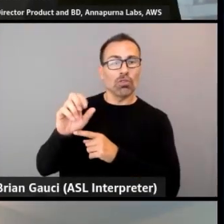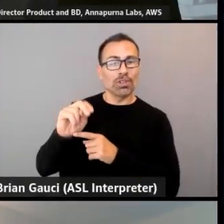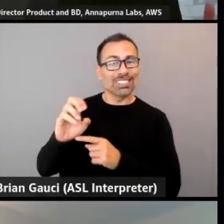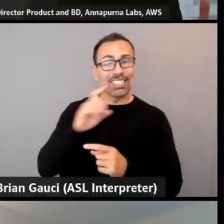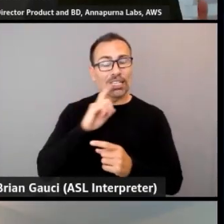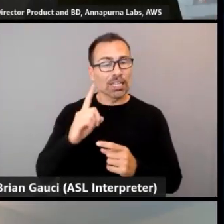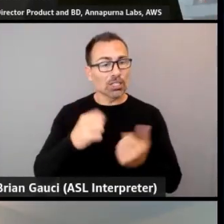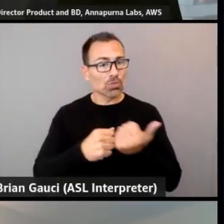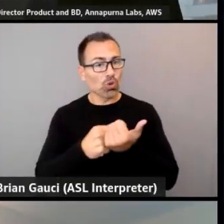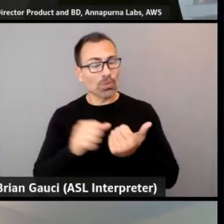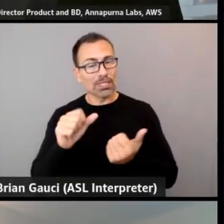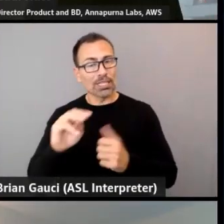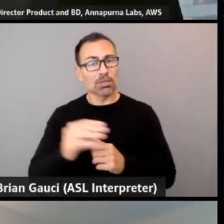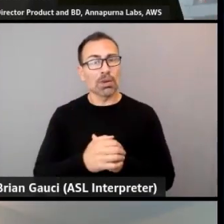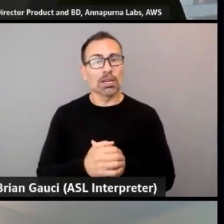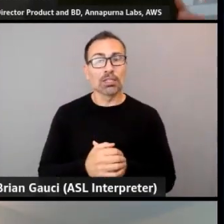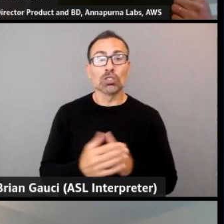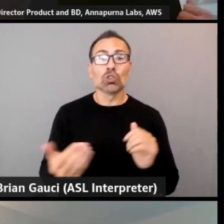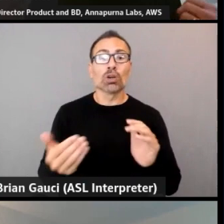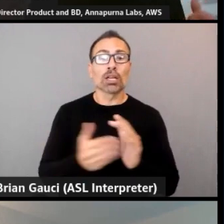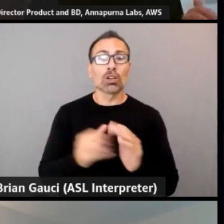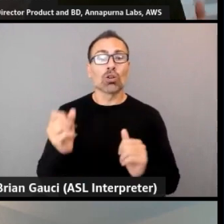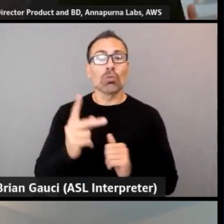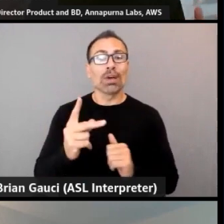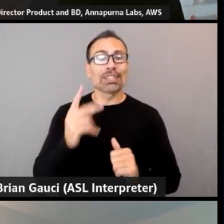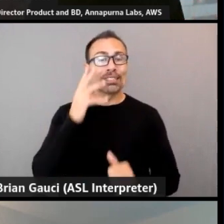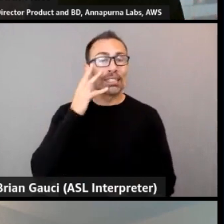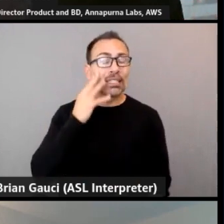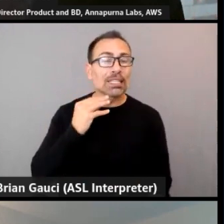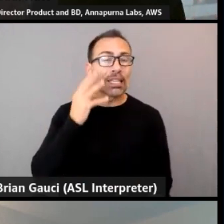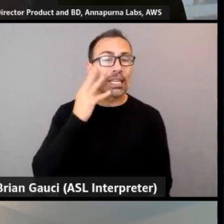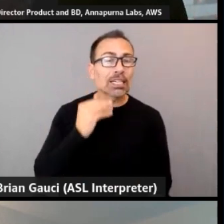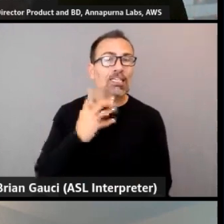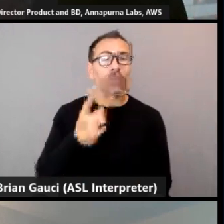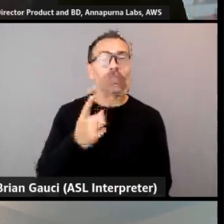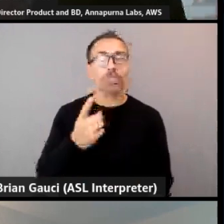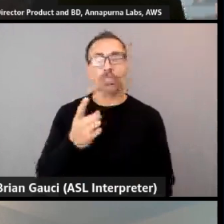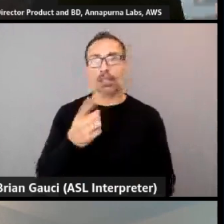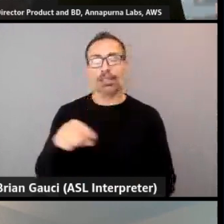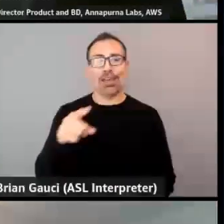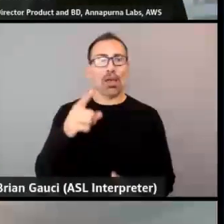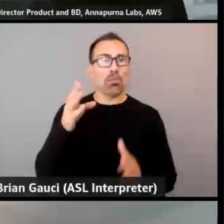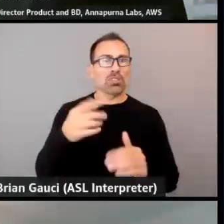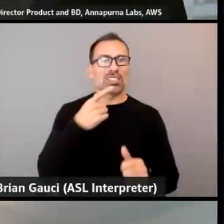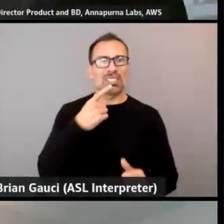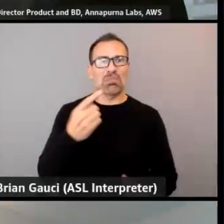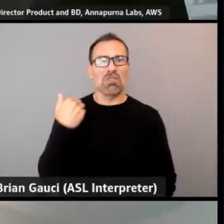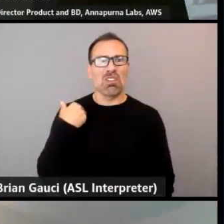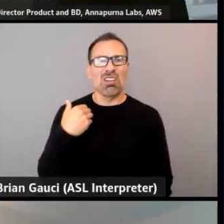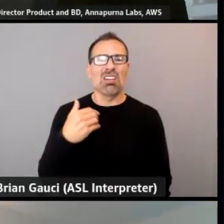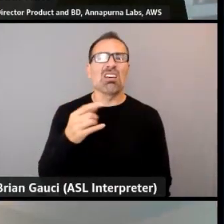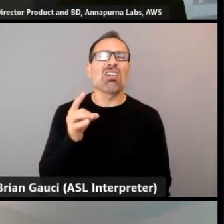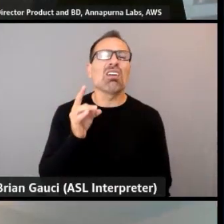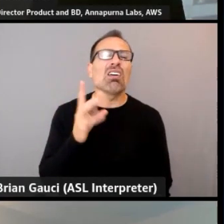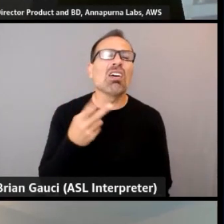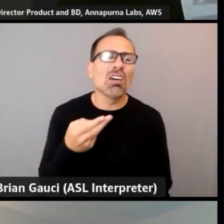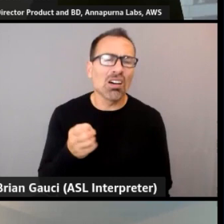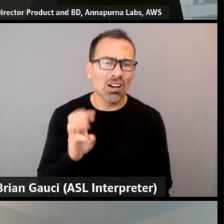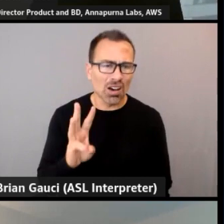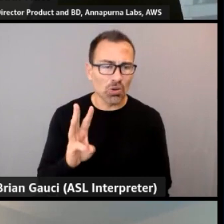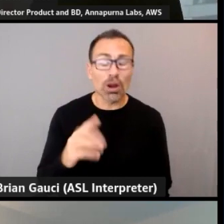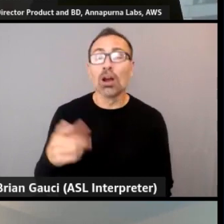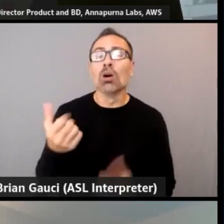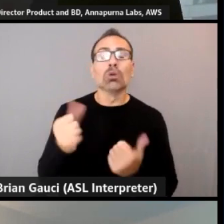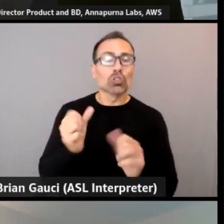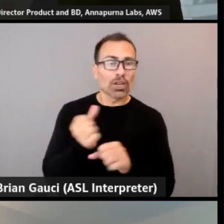really, again, going back to the experience and to that comment on hardware at the beginning, we are trying to make sure that for customers